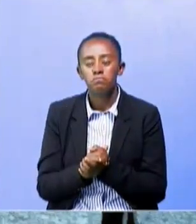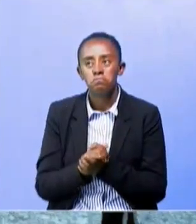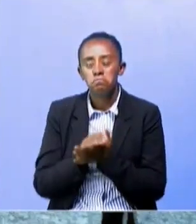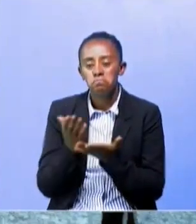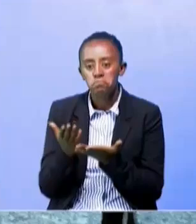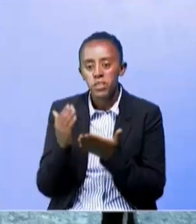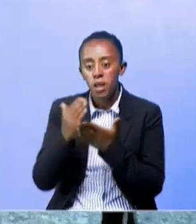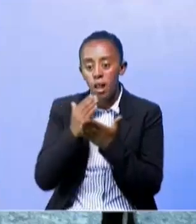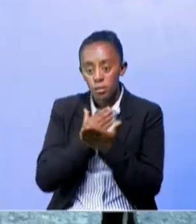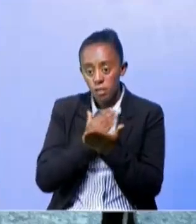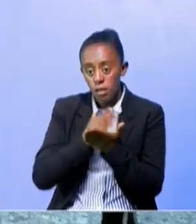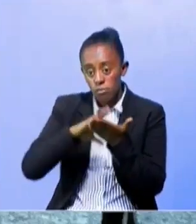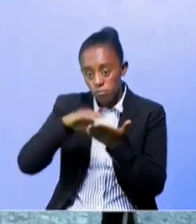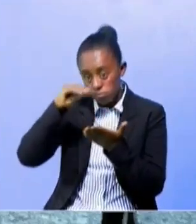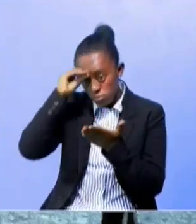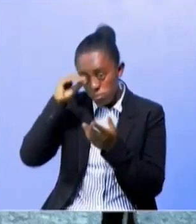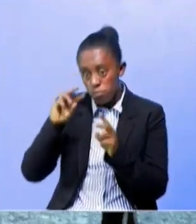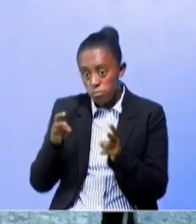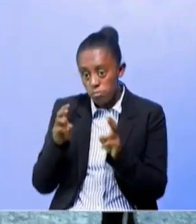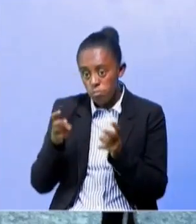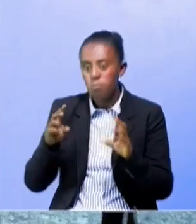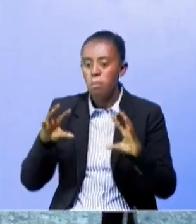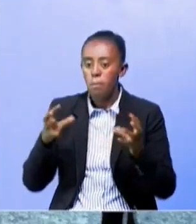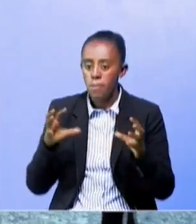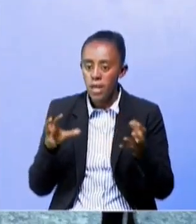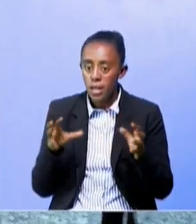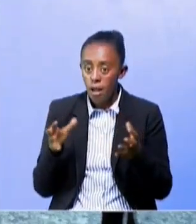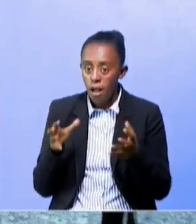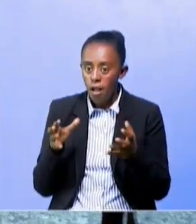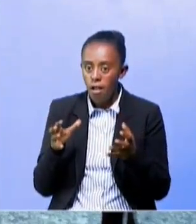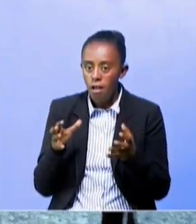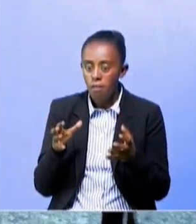Learning lessons in media